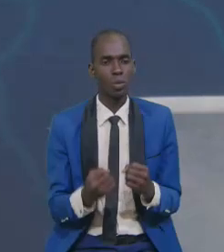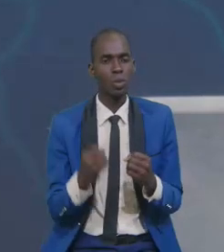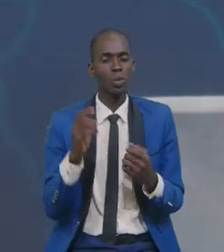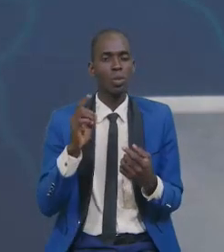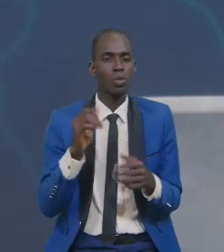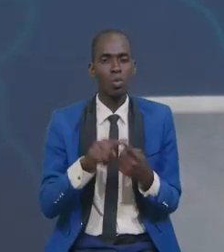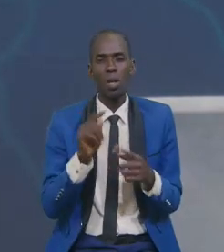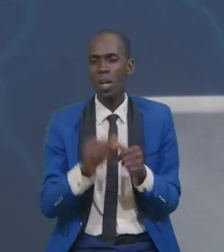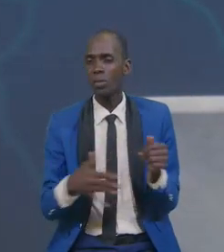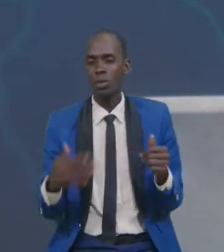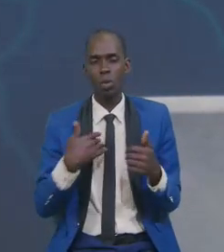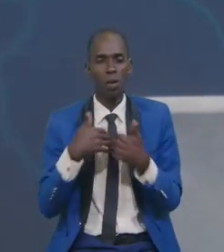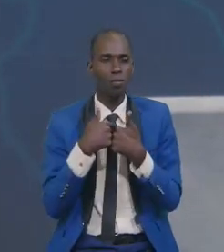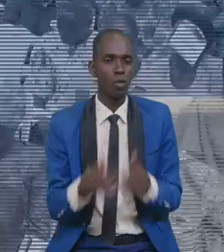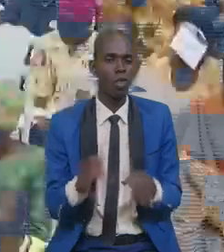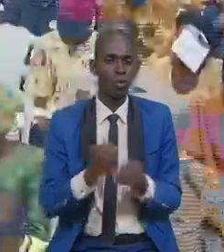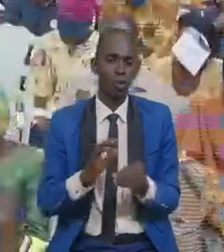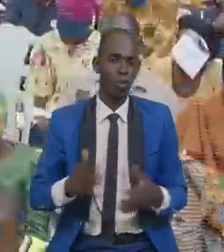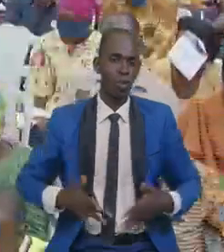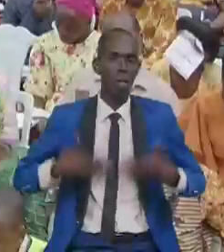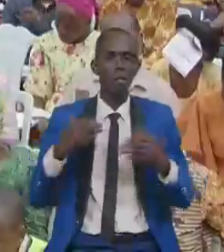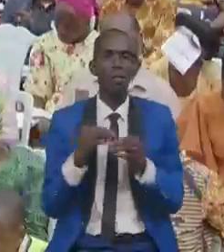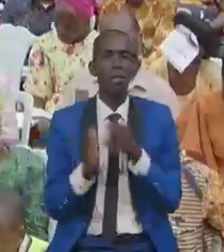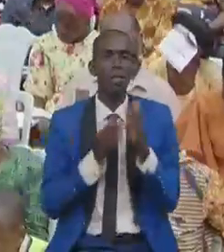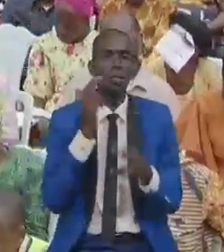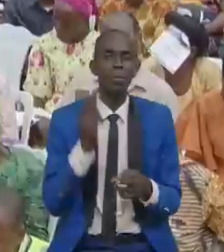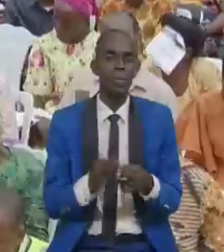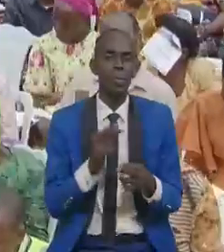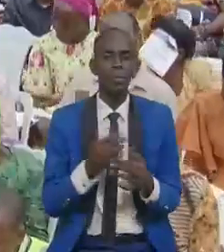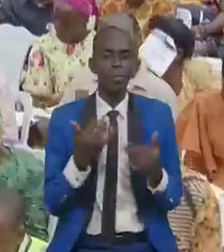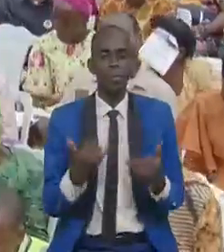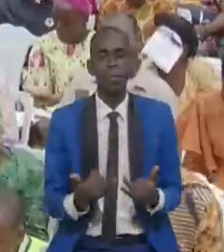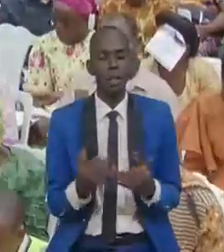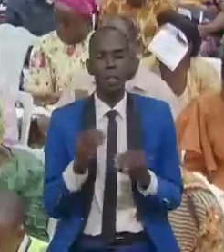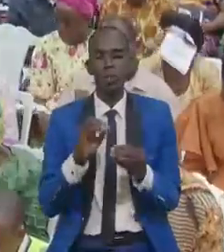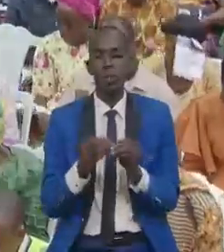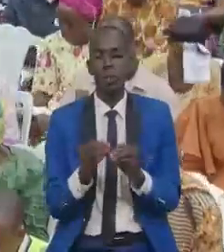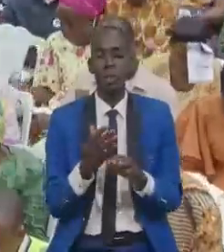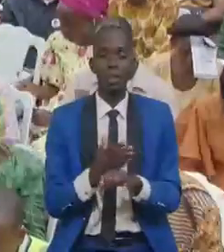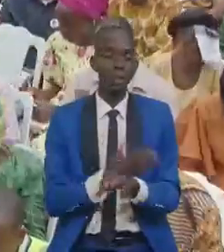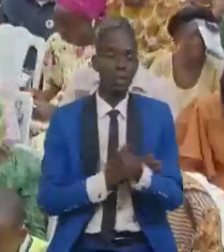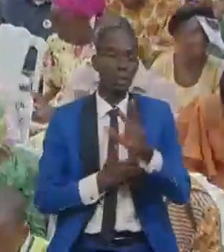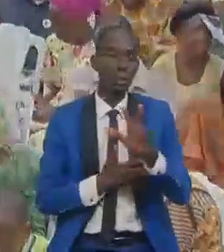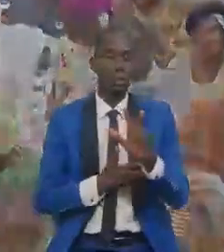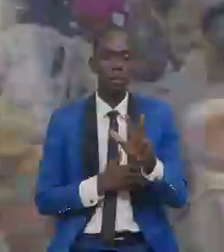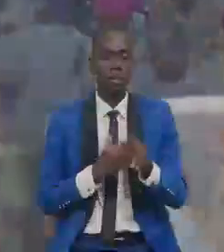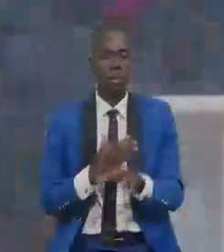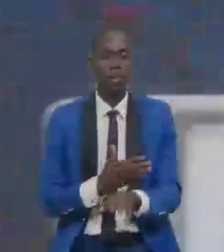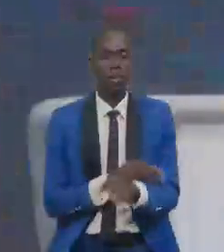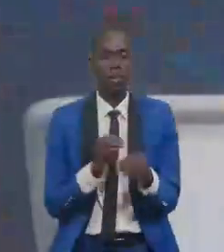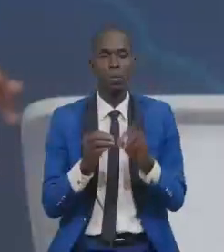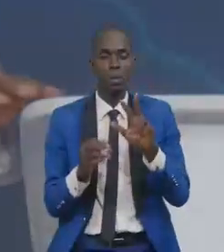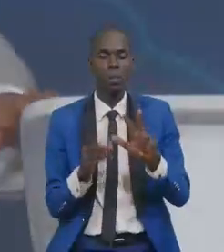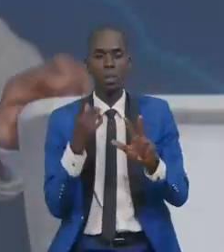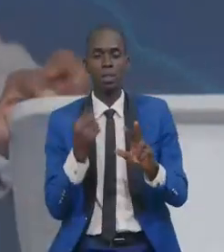system, in your spiritual life, in Jesus' name. We're looking at number three here. Number three, the partakers